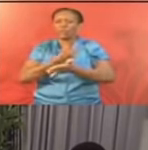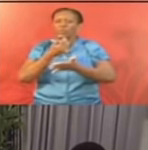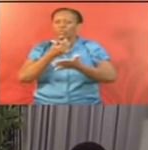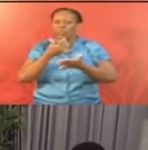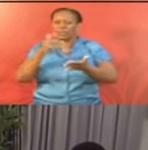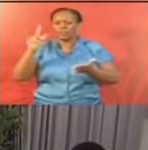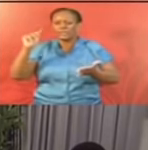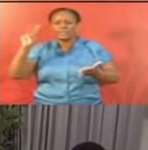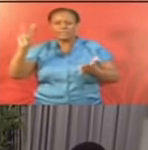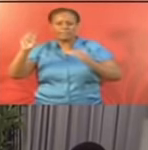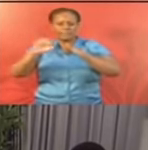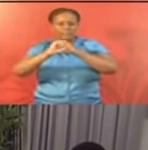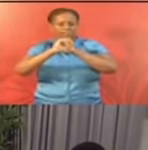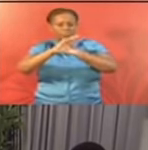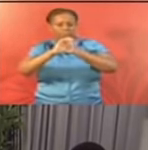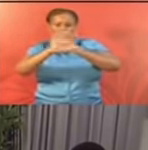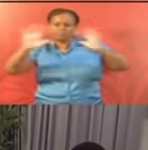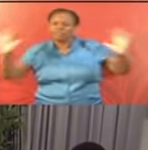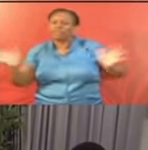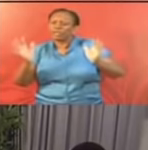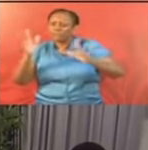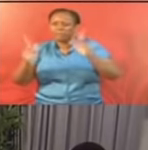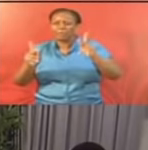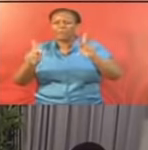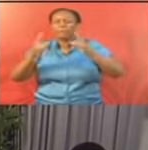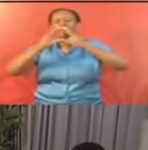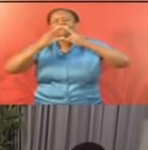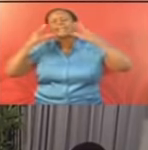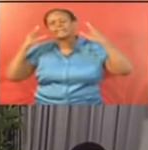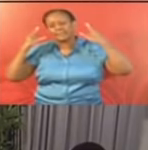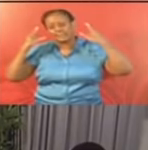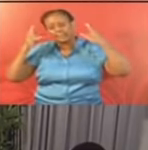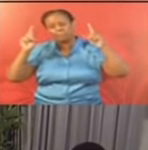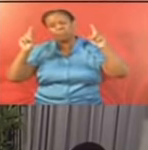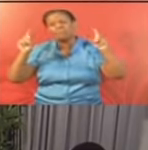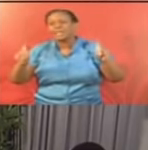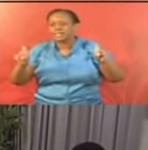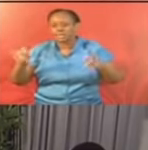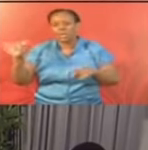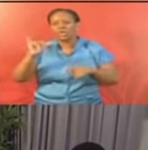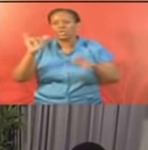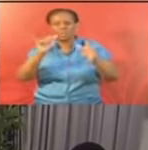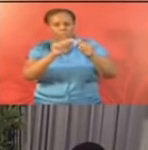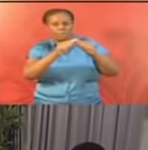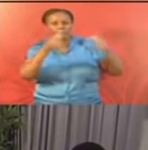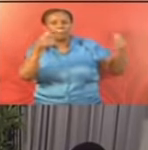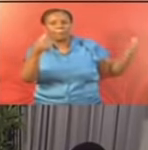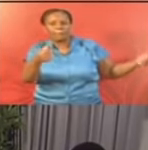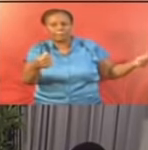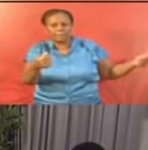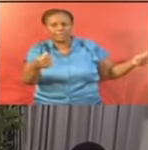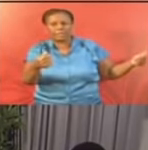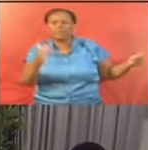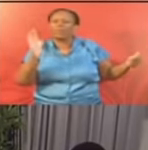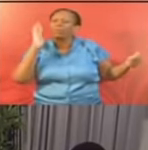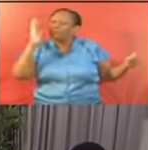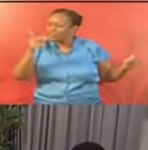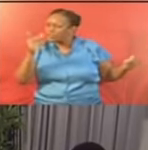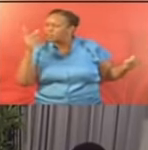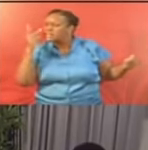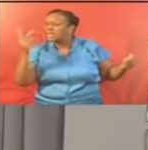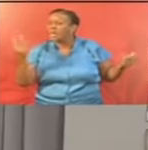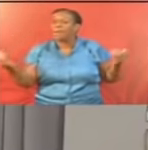masks. You are seeing more and more of it in the newspapers, and you will be seeing more of it rolling out in the